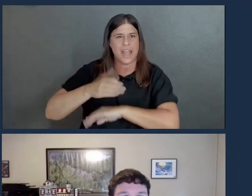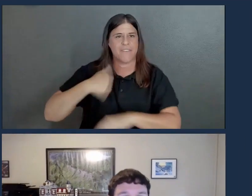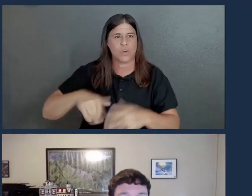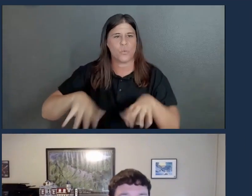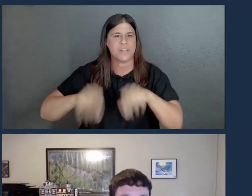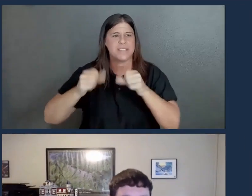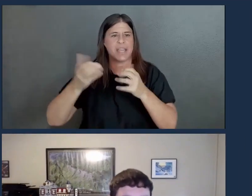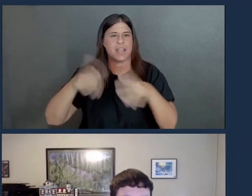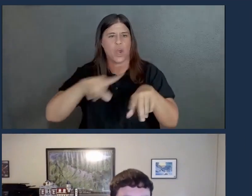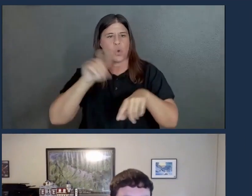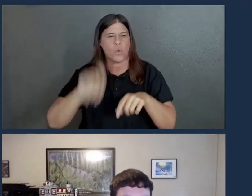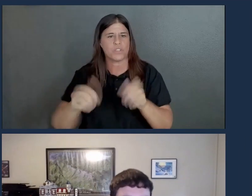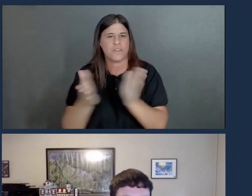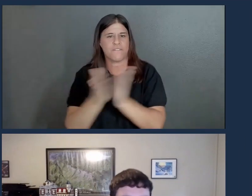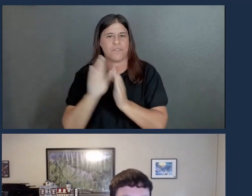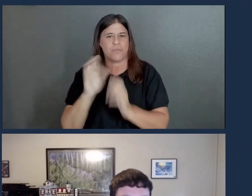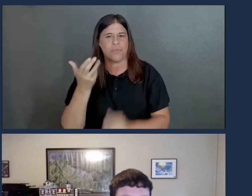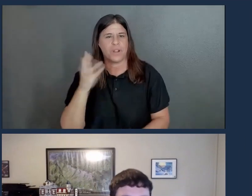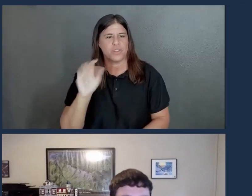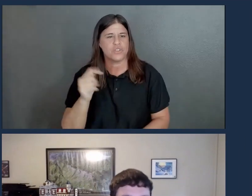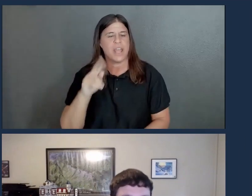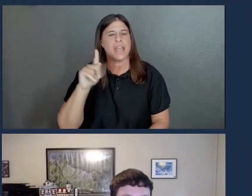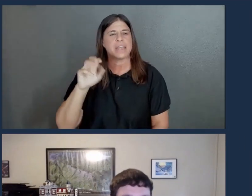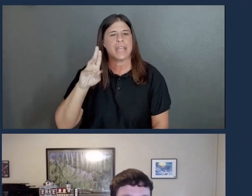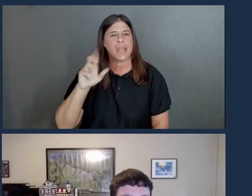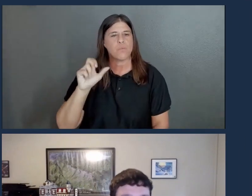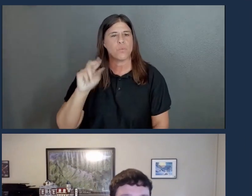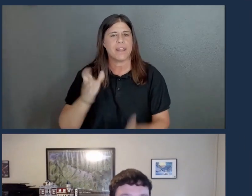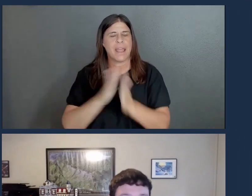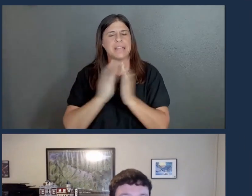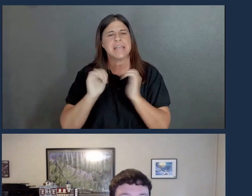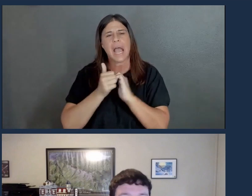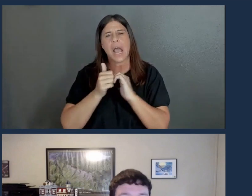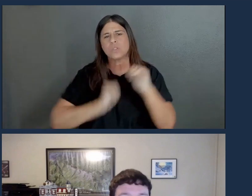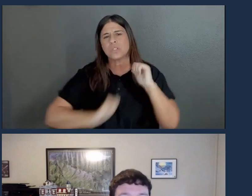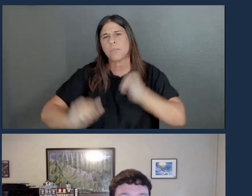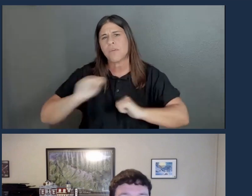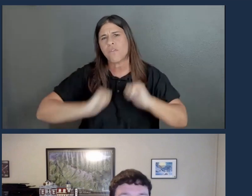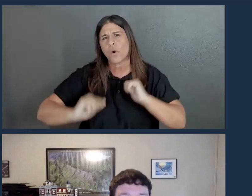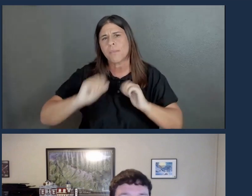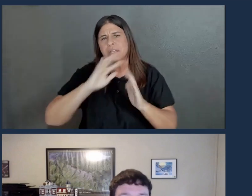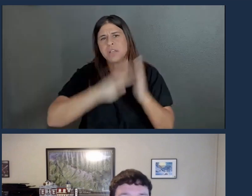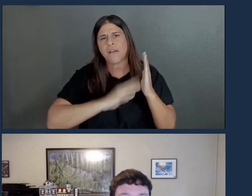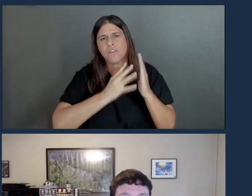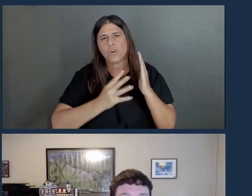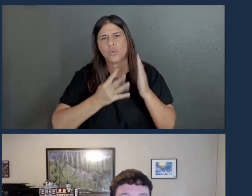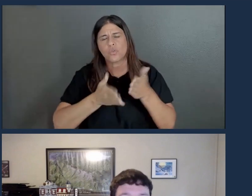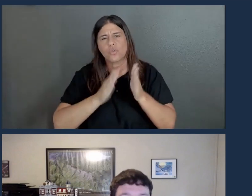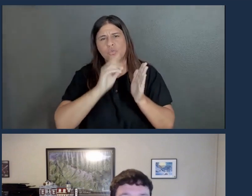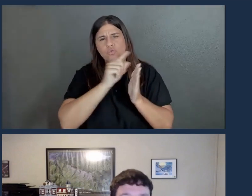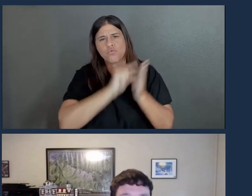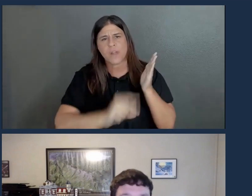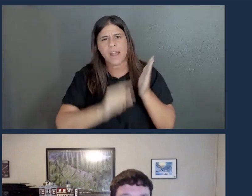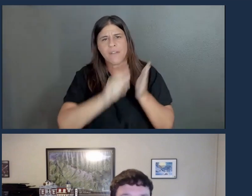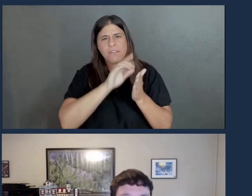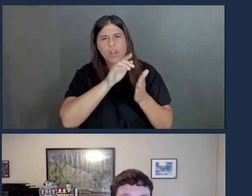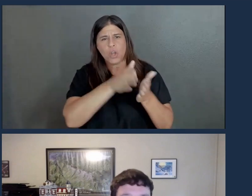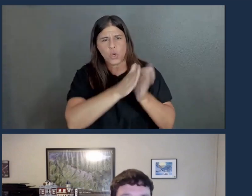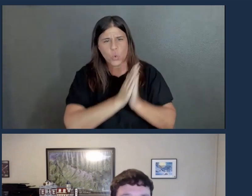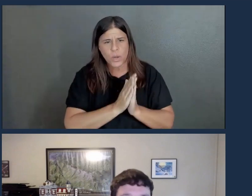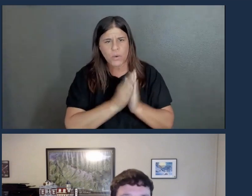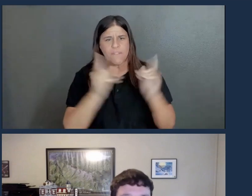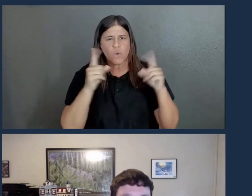question from chat. Cameron asks, how is the performance of graph query for a complex relation compared to the SQL